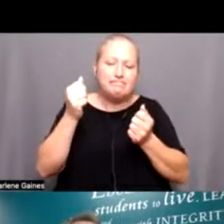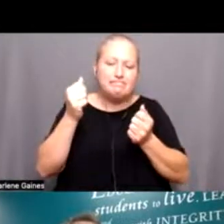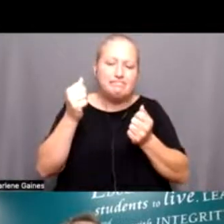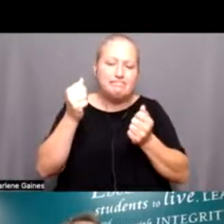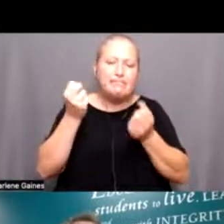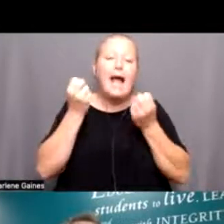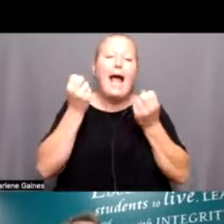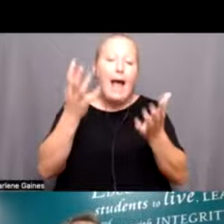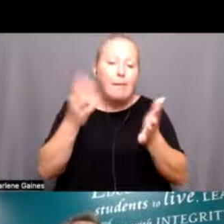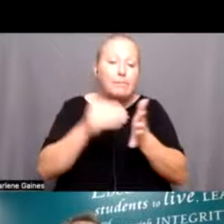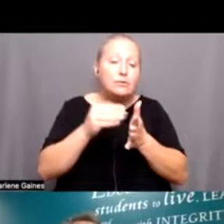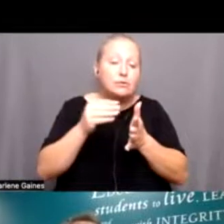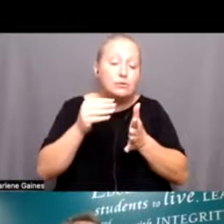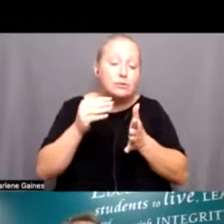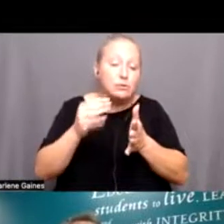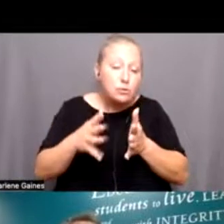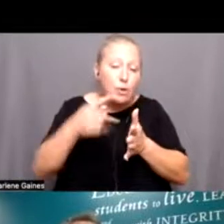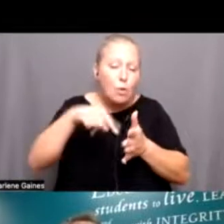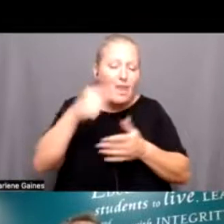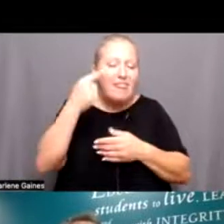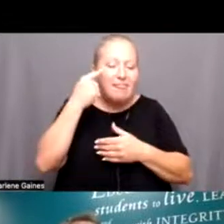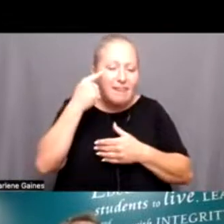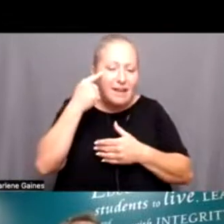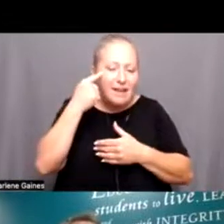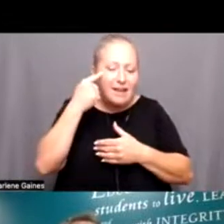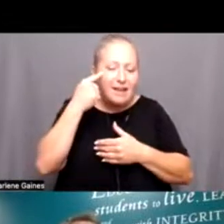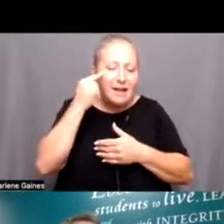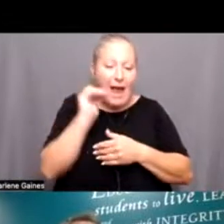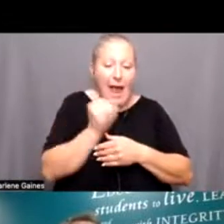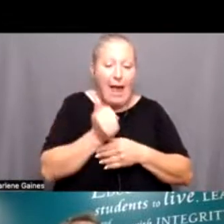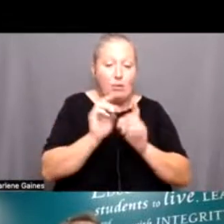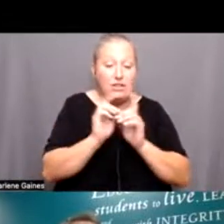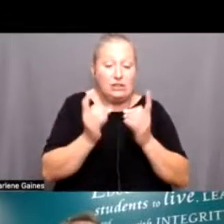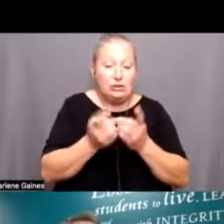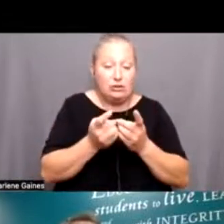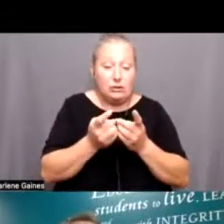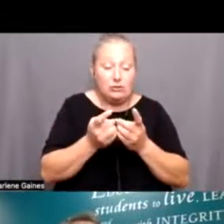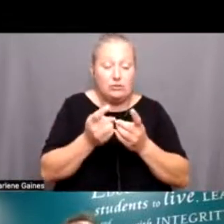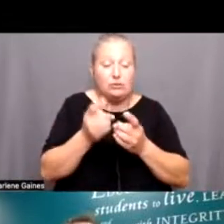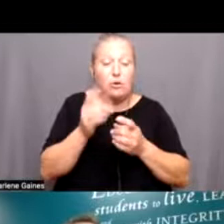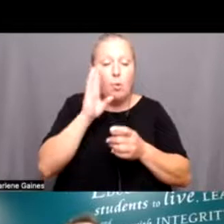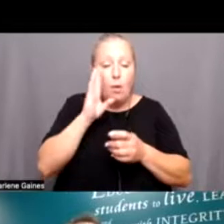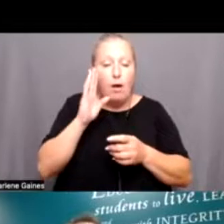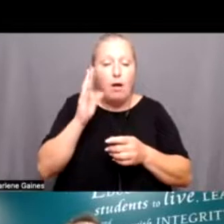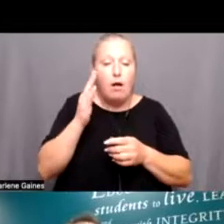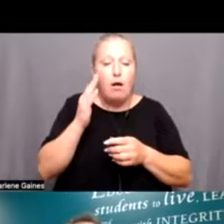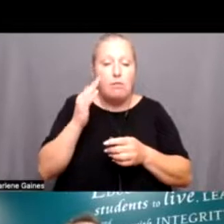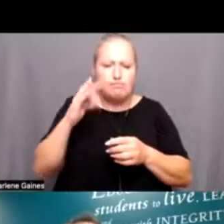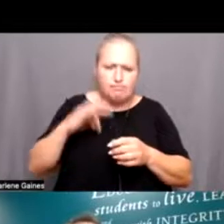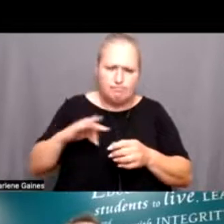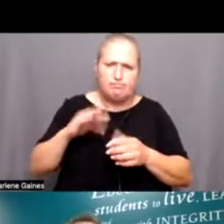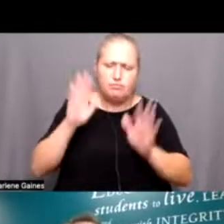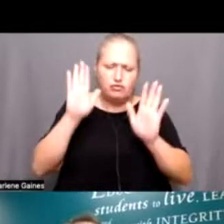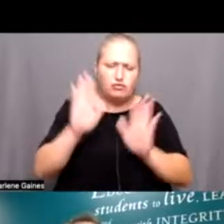how many students do we think are in our district that would benefit greatly from summer school, or that would be